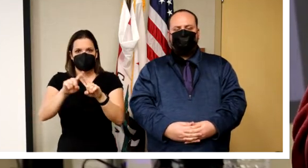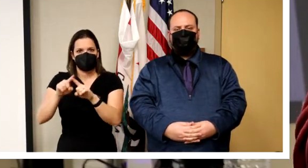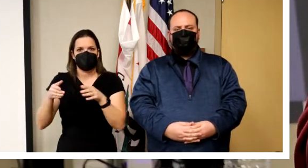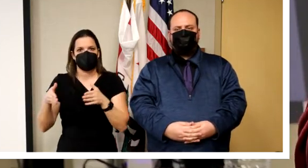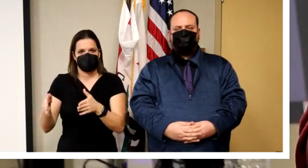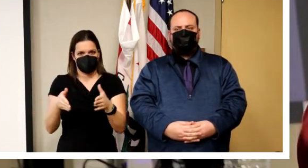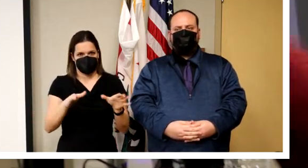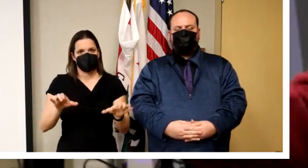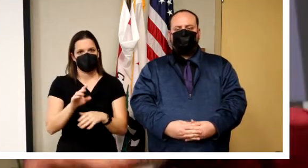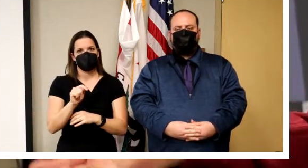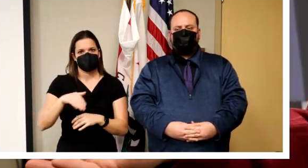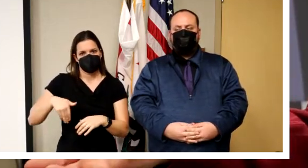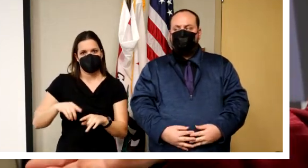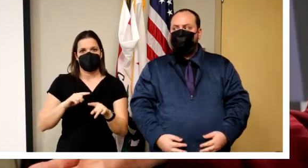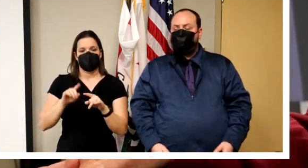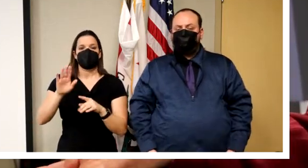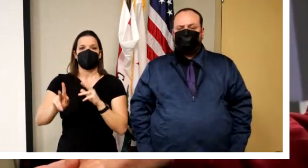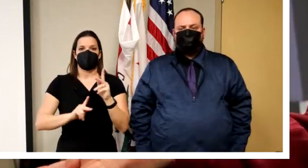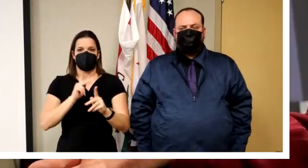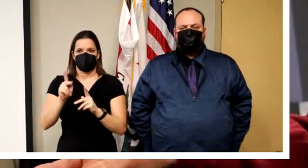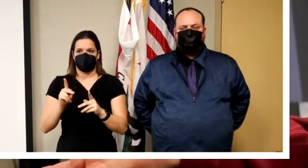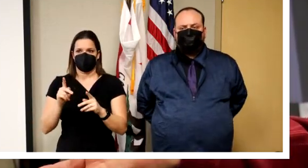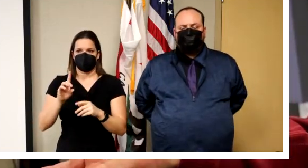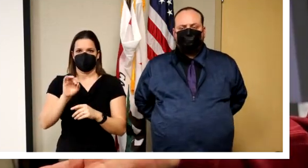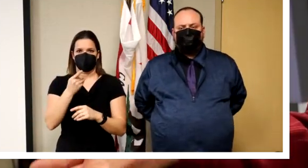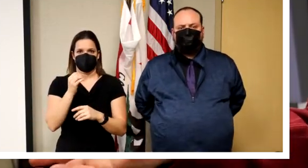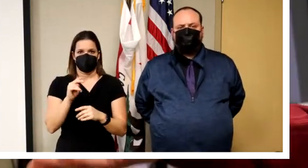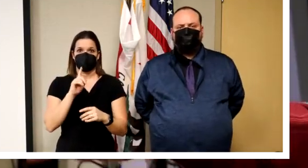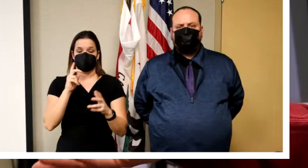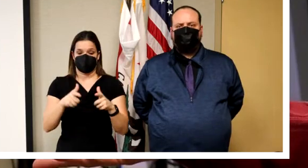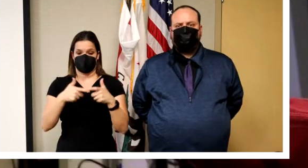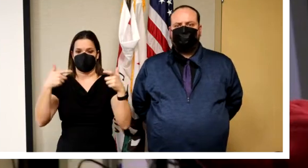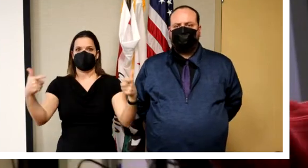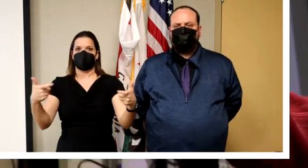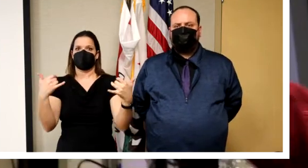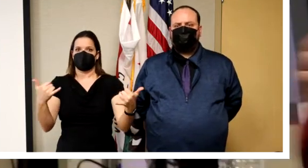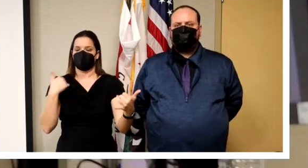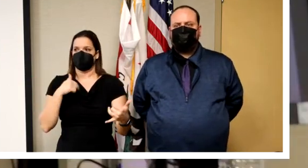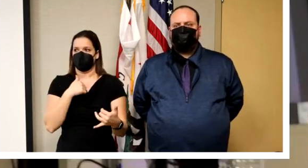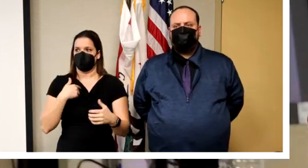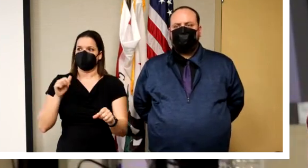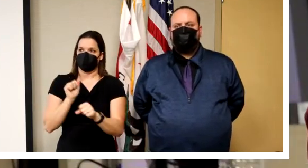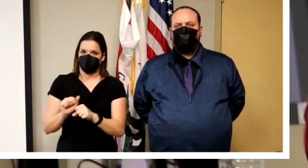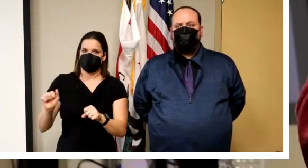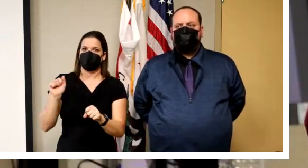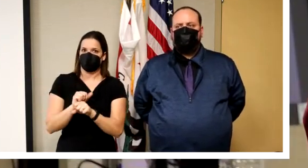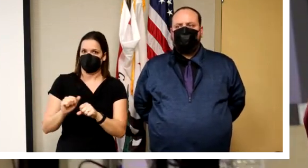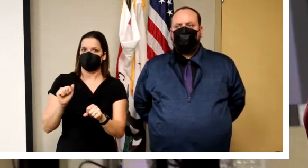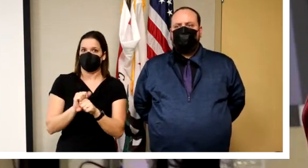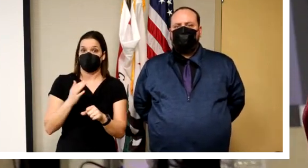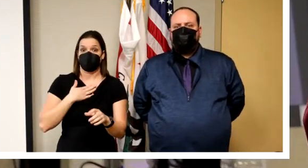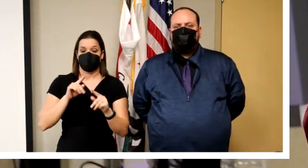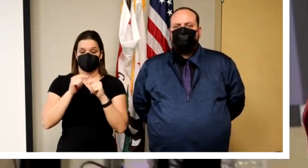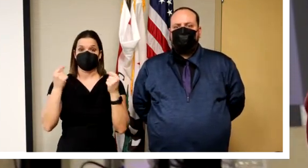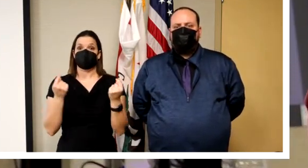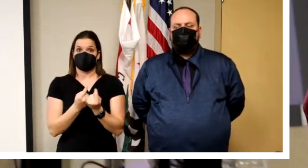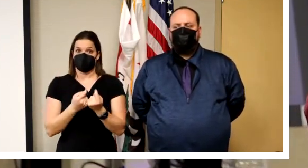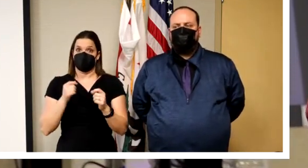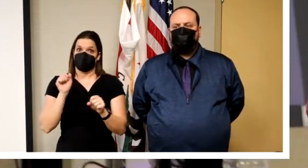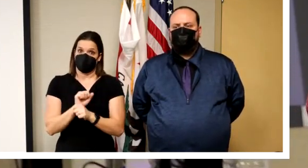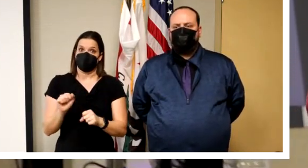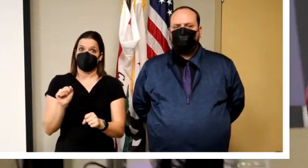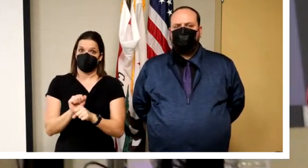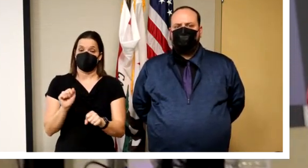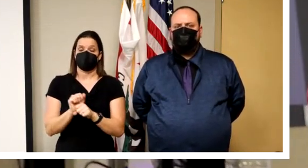so, but yeah, your population deviations are pretty large right now, and so we have some work to do, and my team does too. And so,